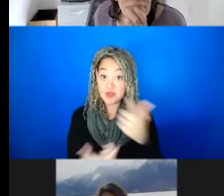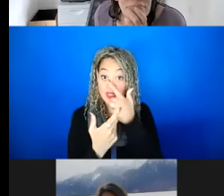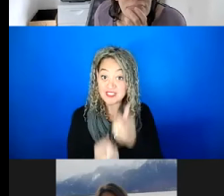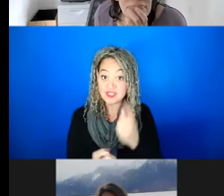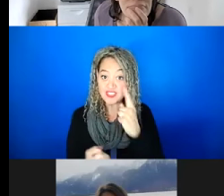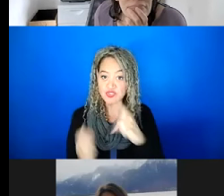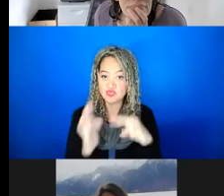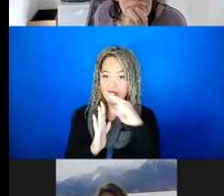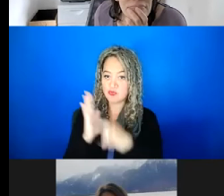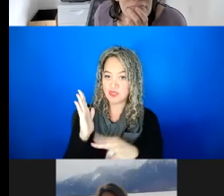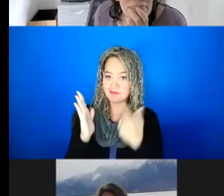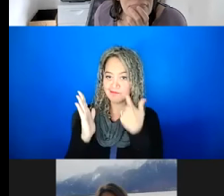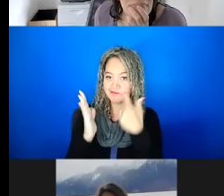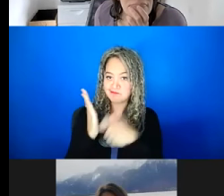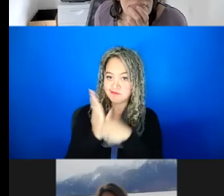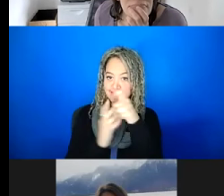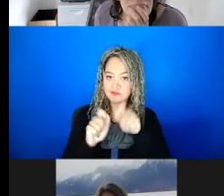paper that just came out.